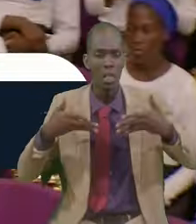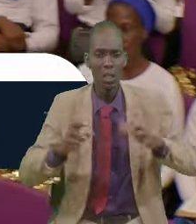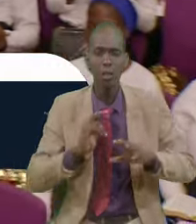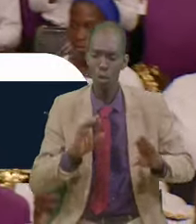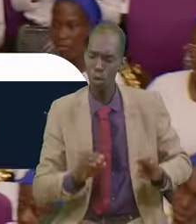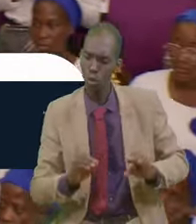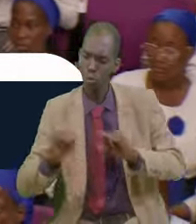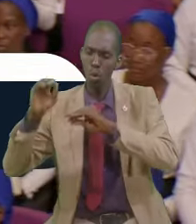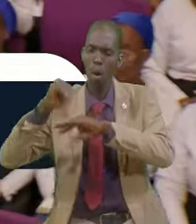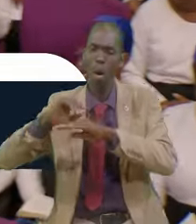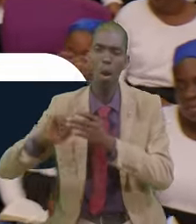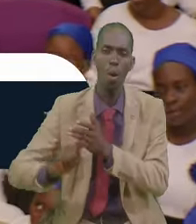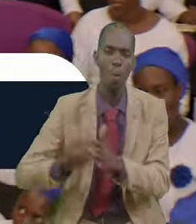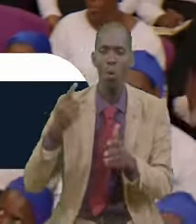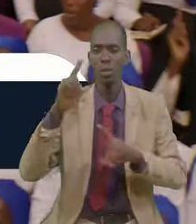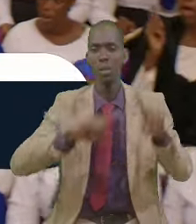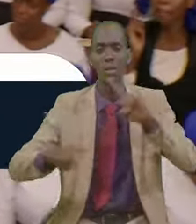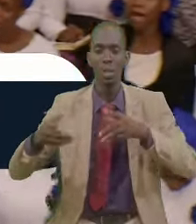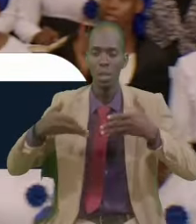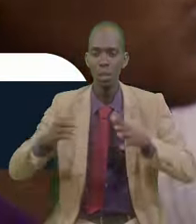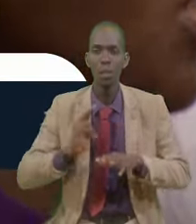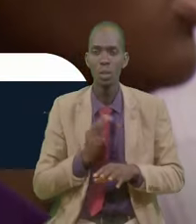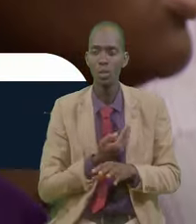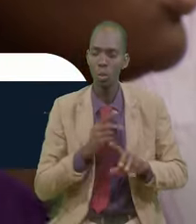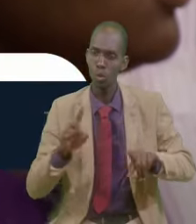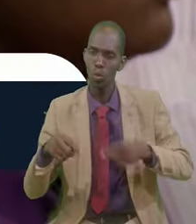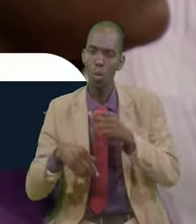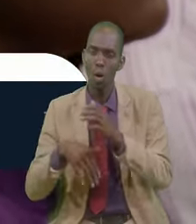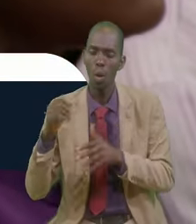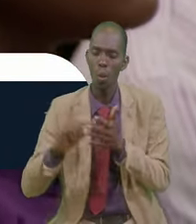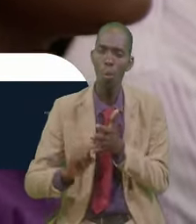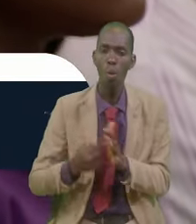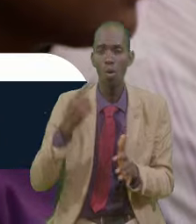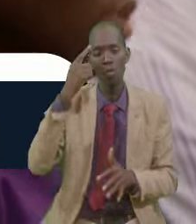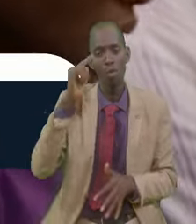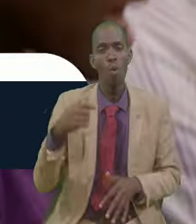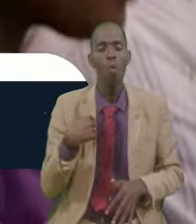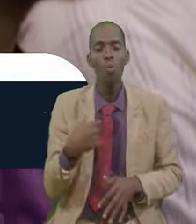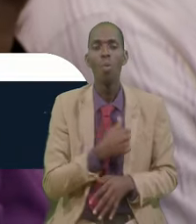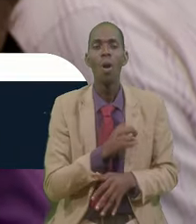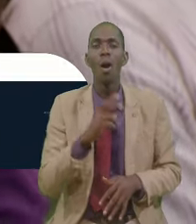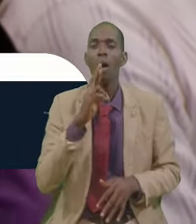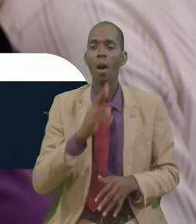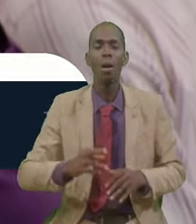once. Everybody, let us go up at once, for we are well